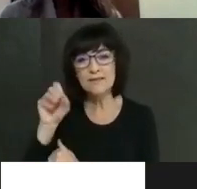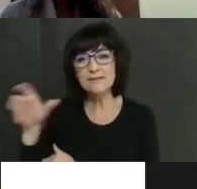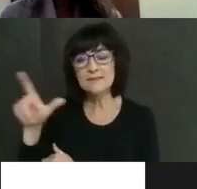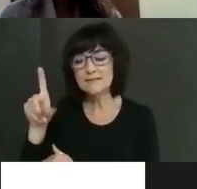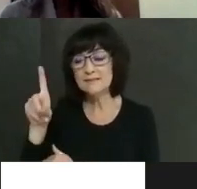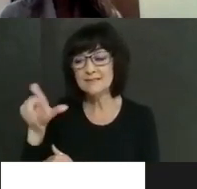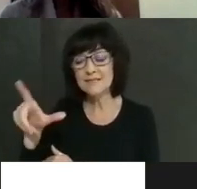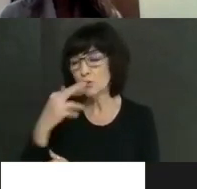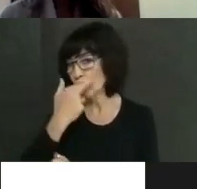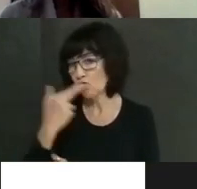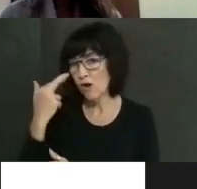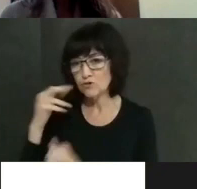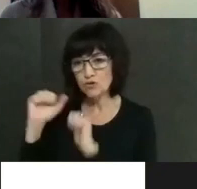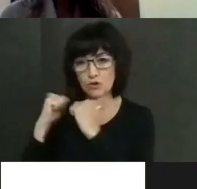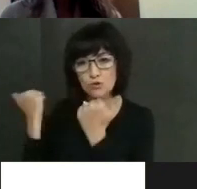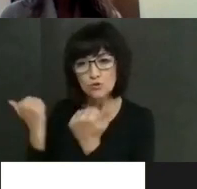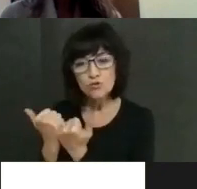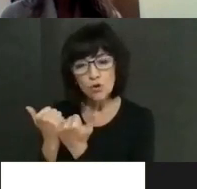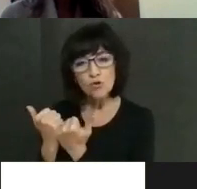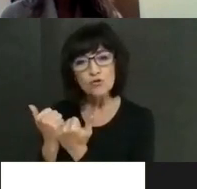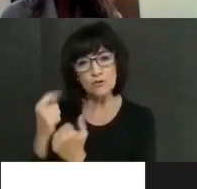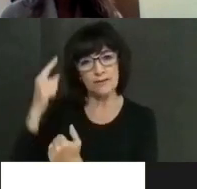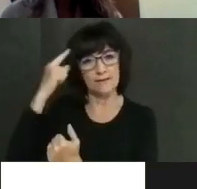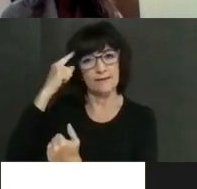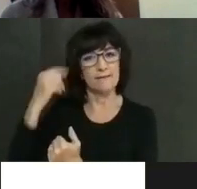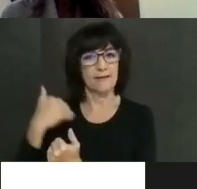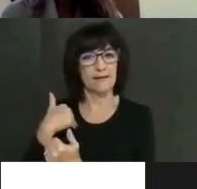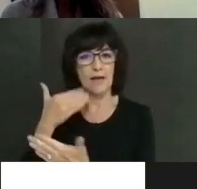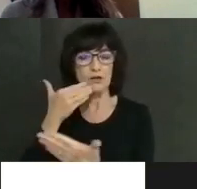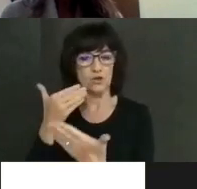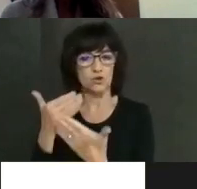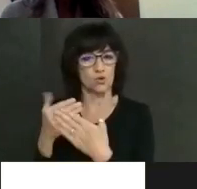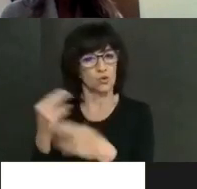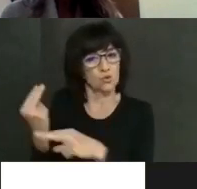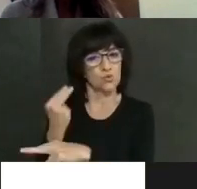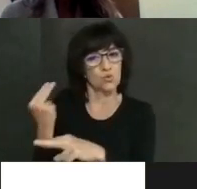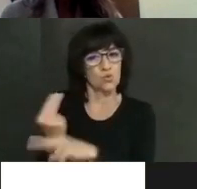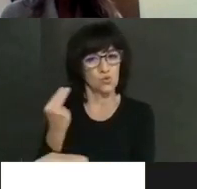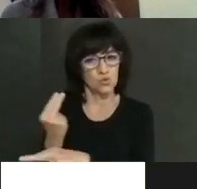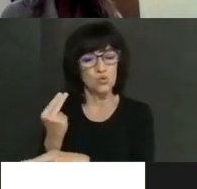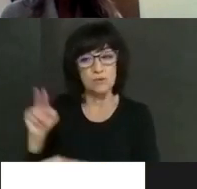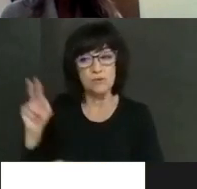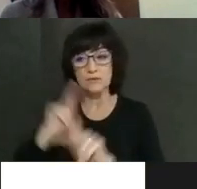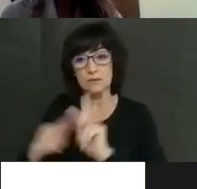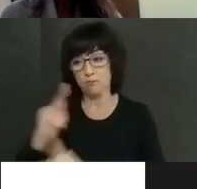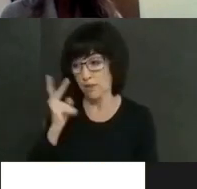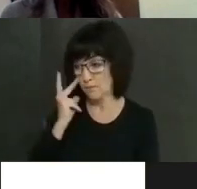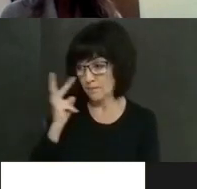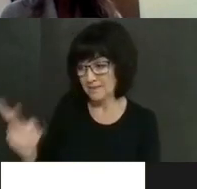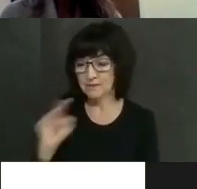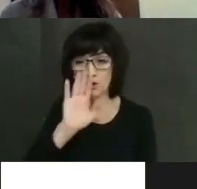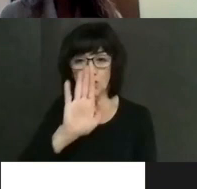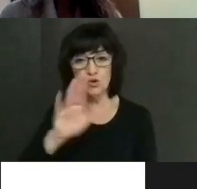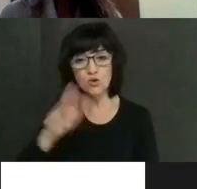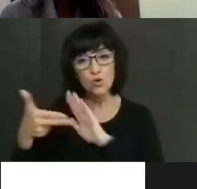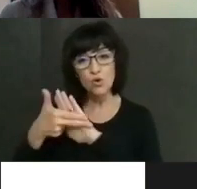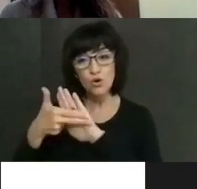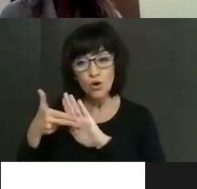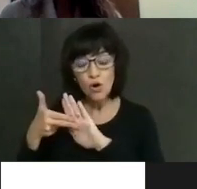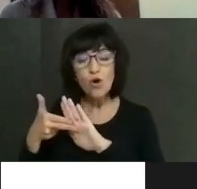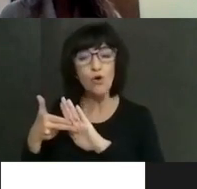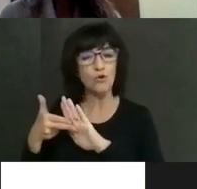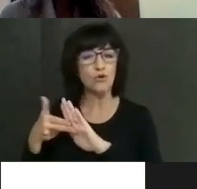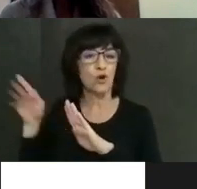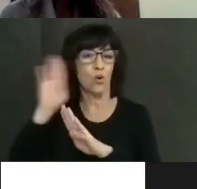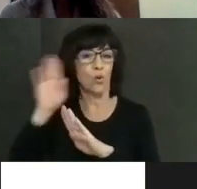that think this has really good utility and embrace the technology and want to advocate on behalf of their